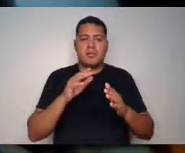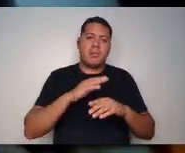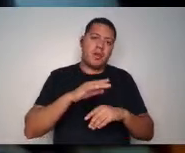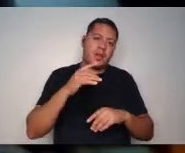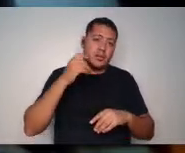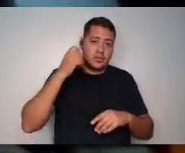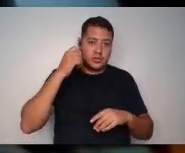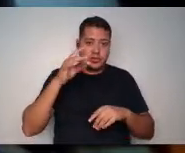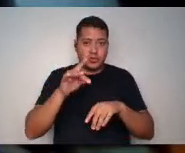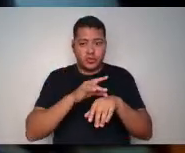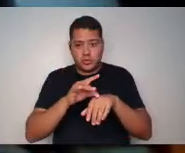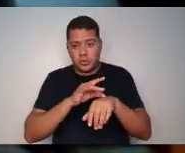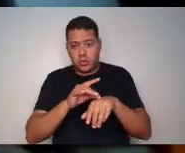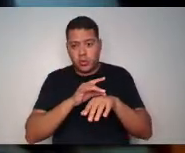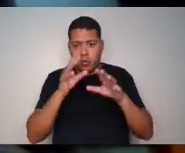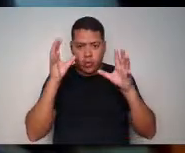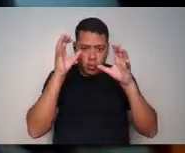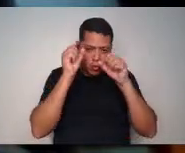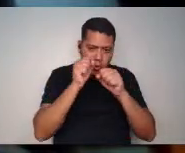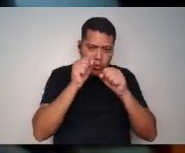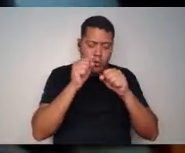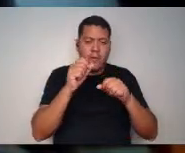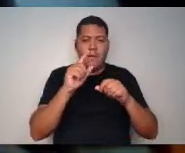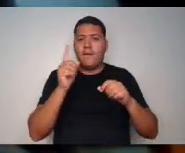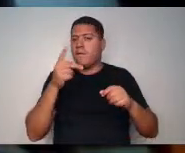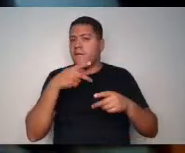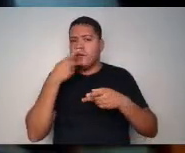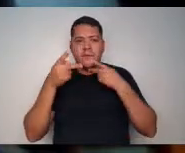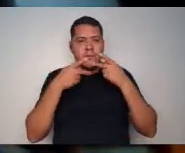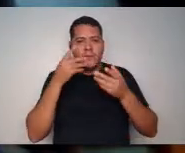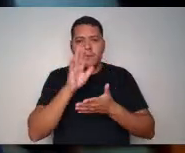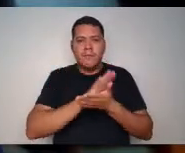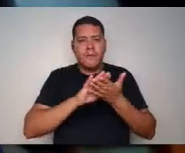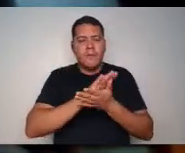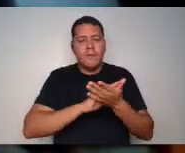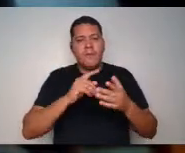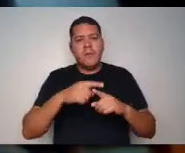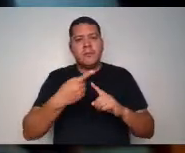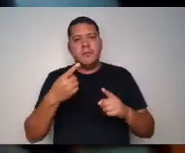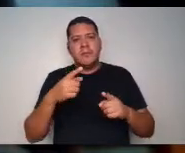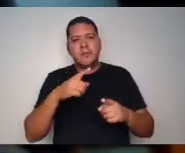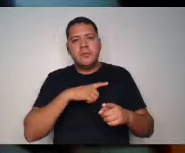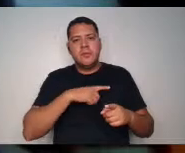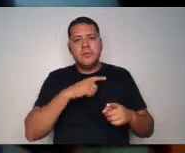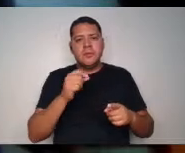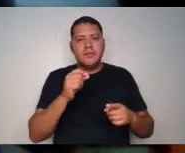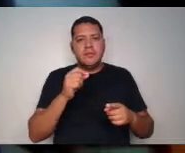which is the most obscure and it's not shown, but